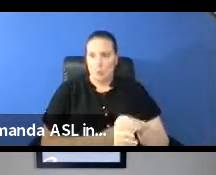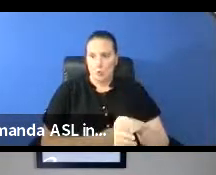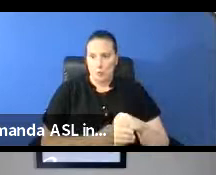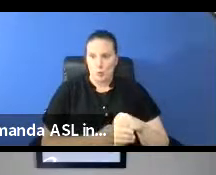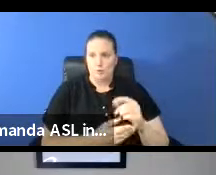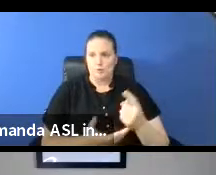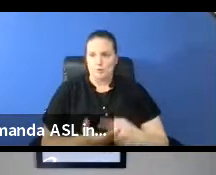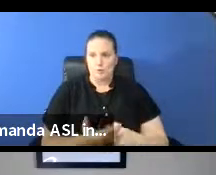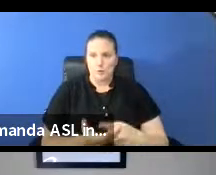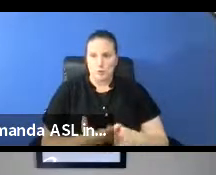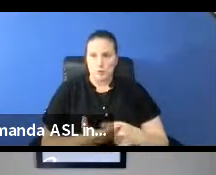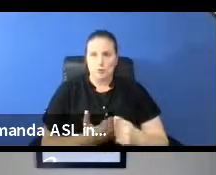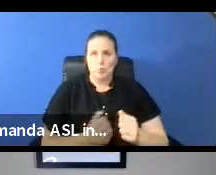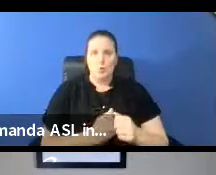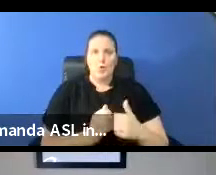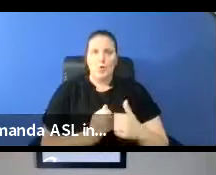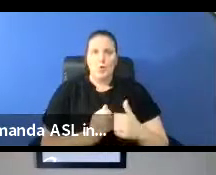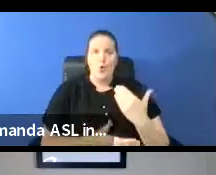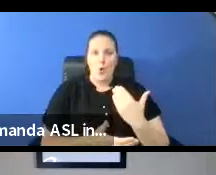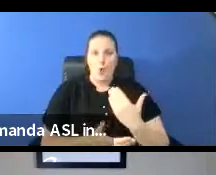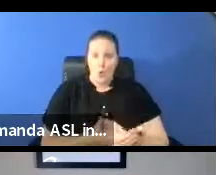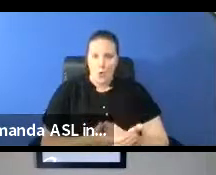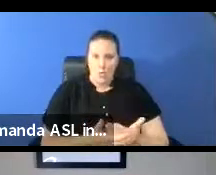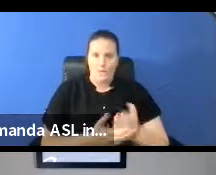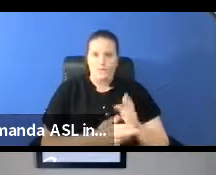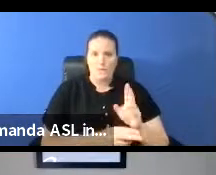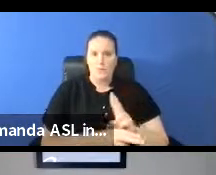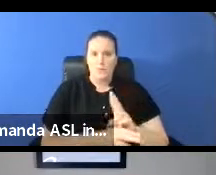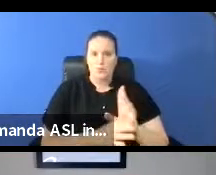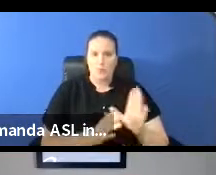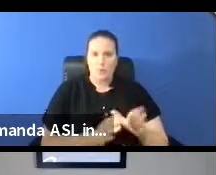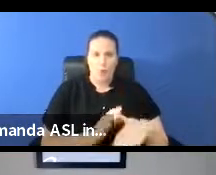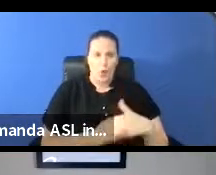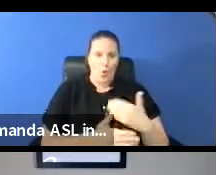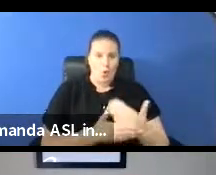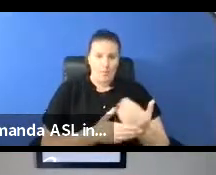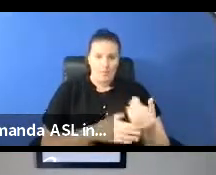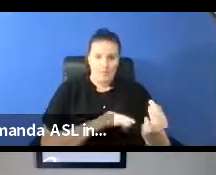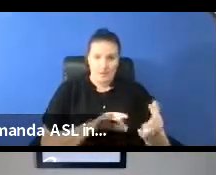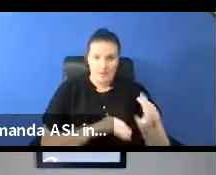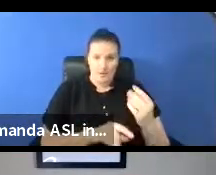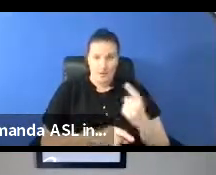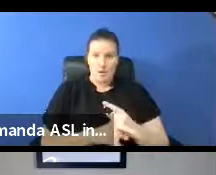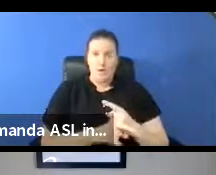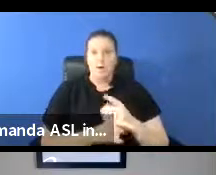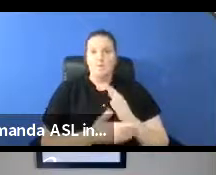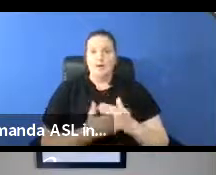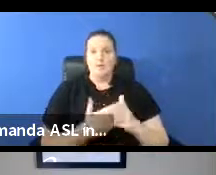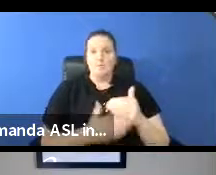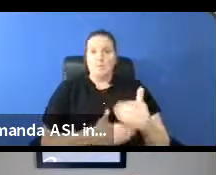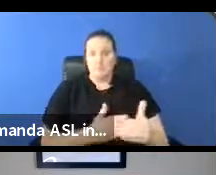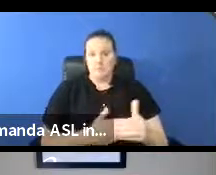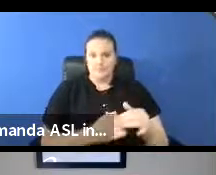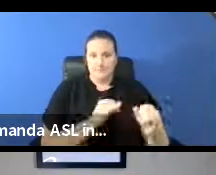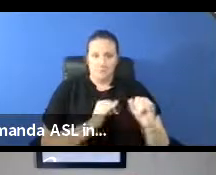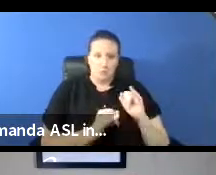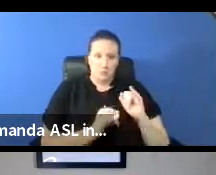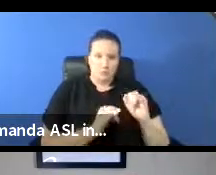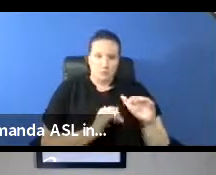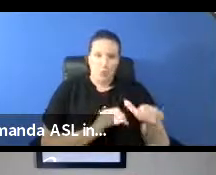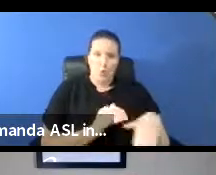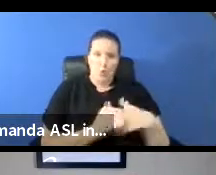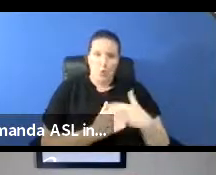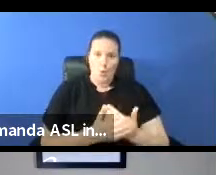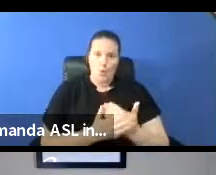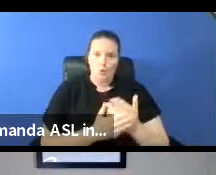discussions with all of the users, so that we're getting all of their input, right? That's part of the process, is interviewing all the users